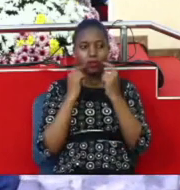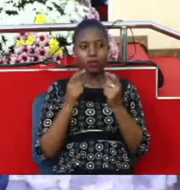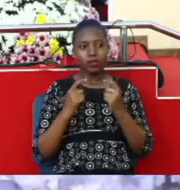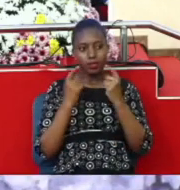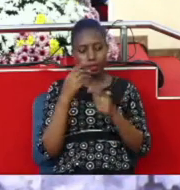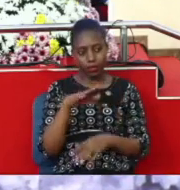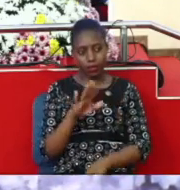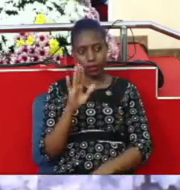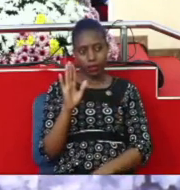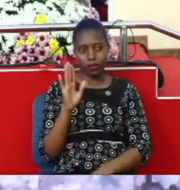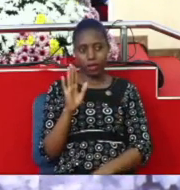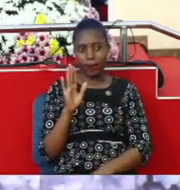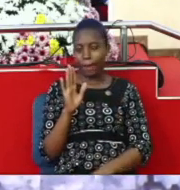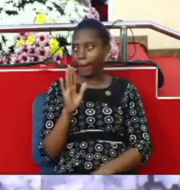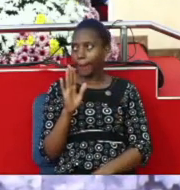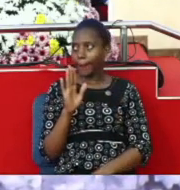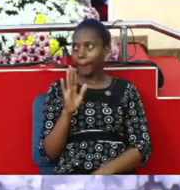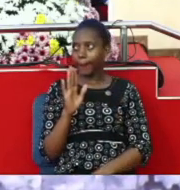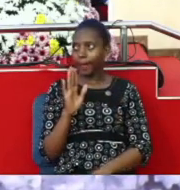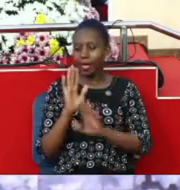Whatever language people would borrow,